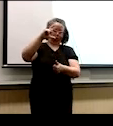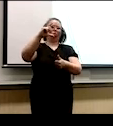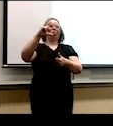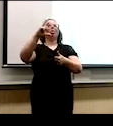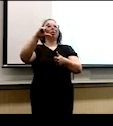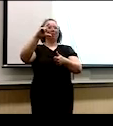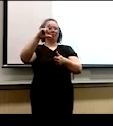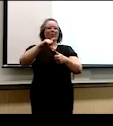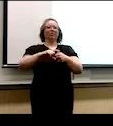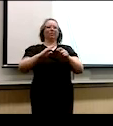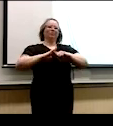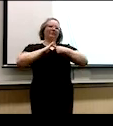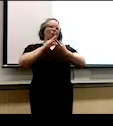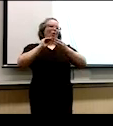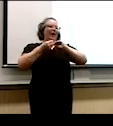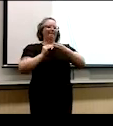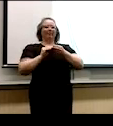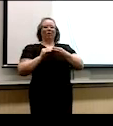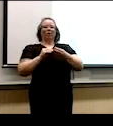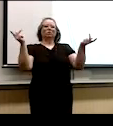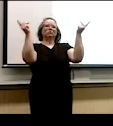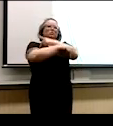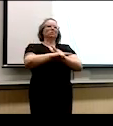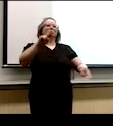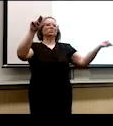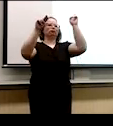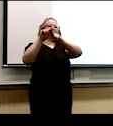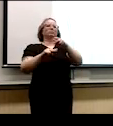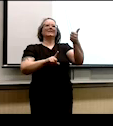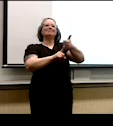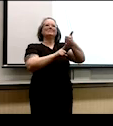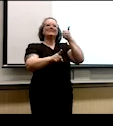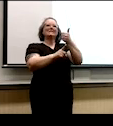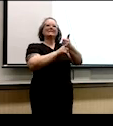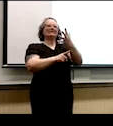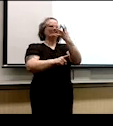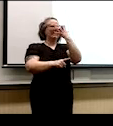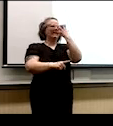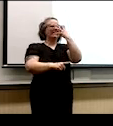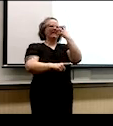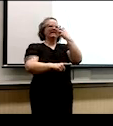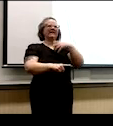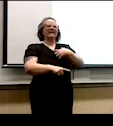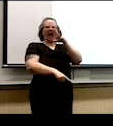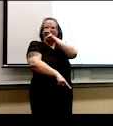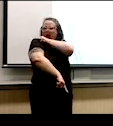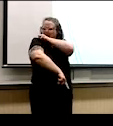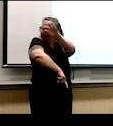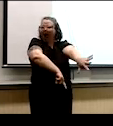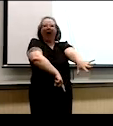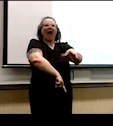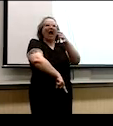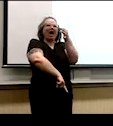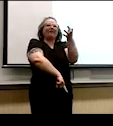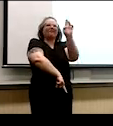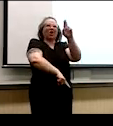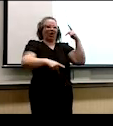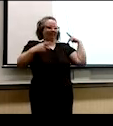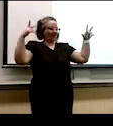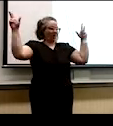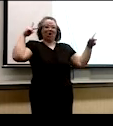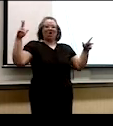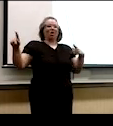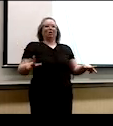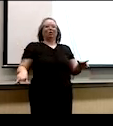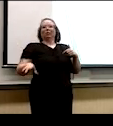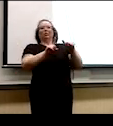and psychological symptoms of his dementia because he's ripping out his fur. Oh. I think I'm getting, this is a transition for me. I have to